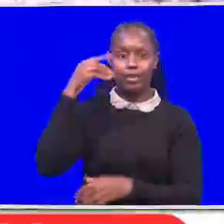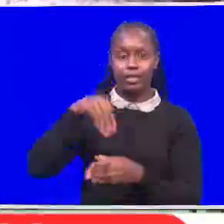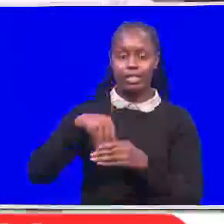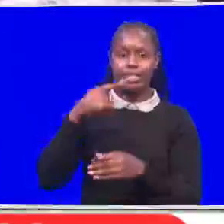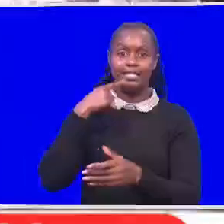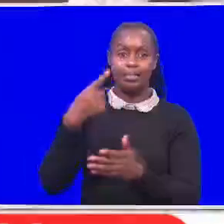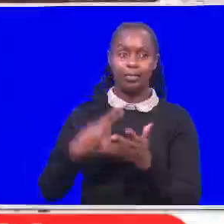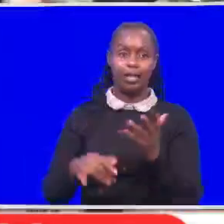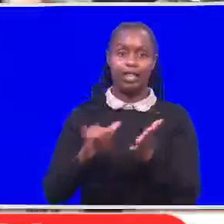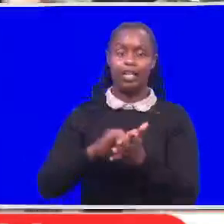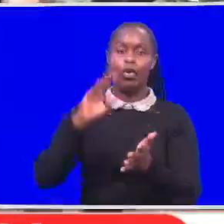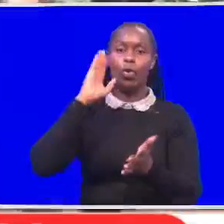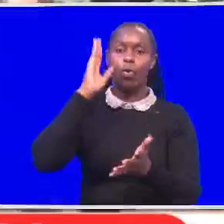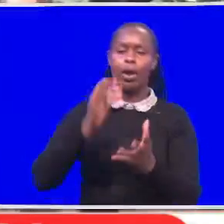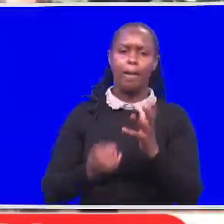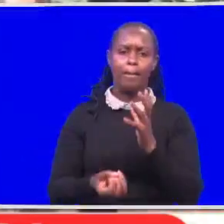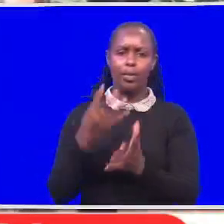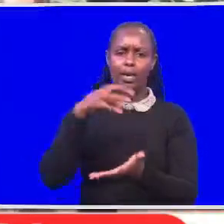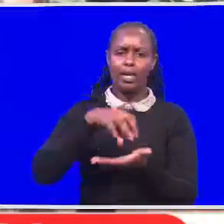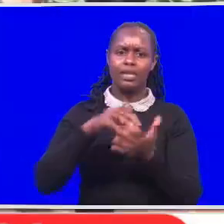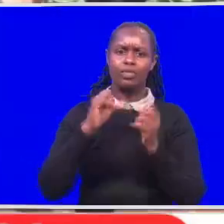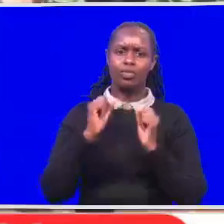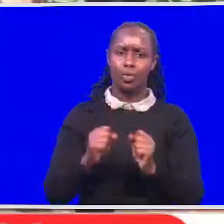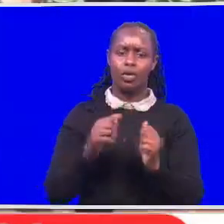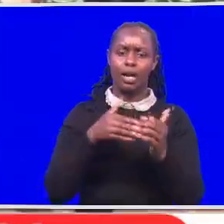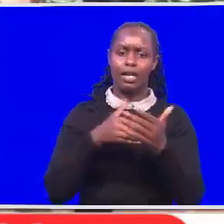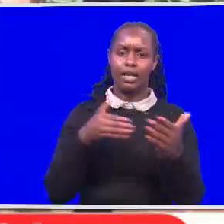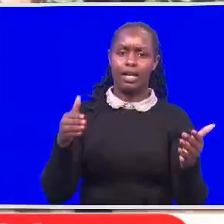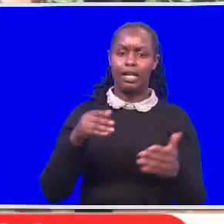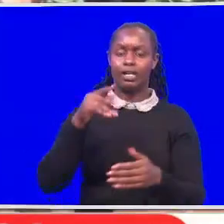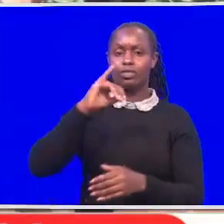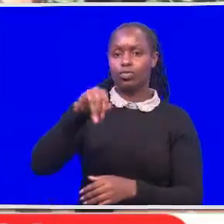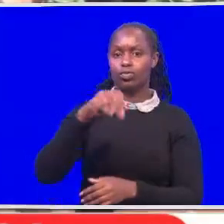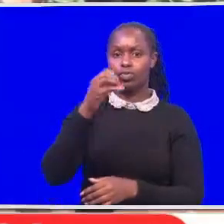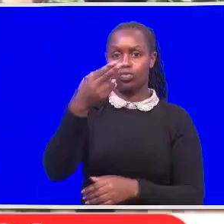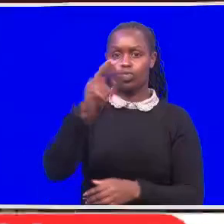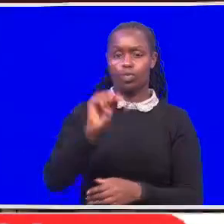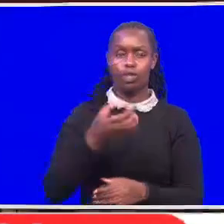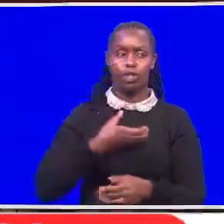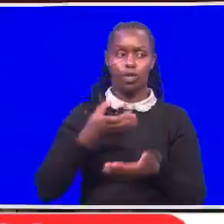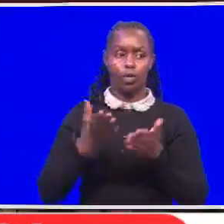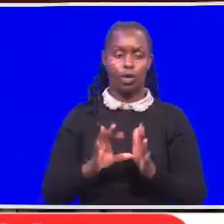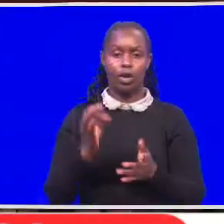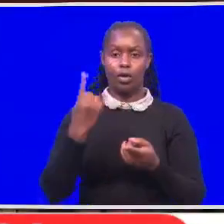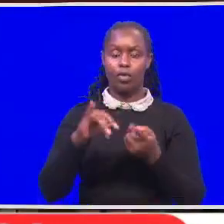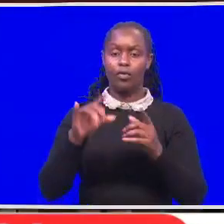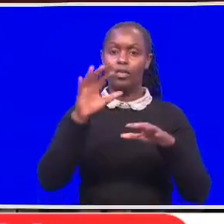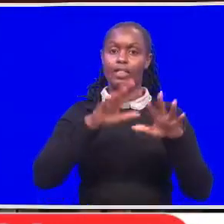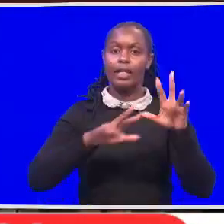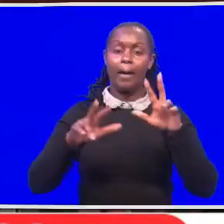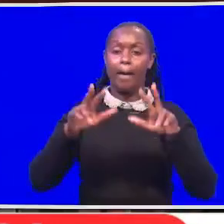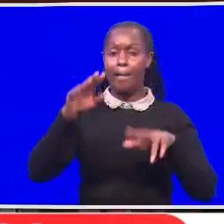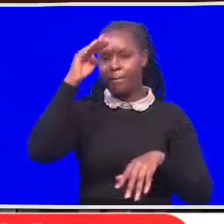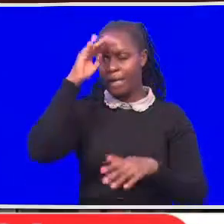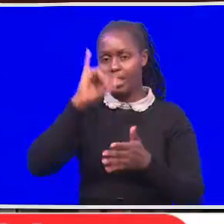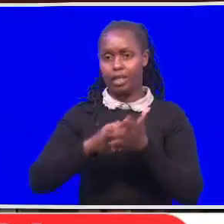press charges against John Muridhi, the proprietor of the California bar that was the scene of